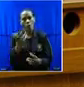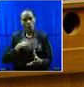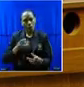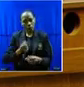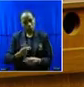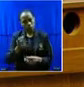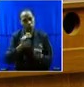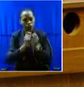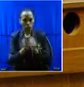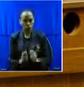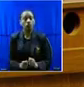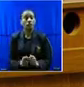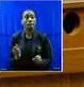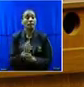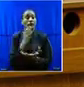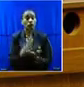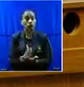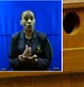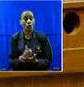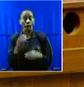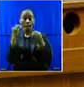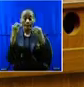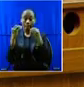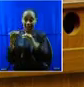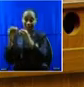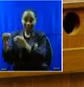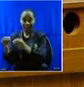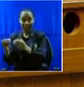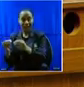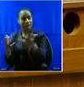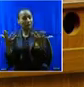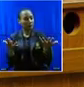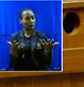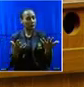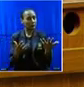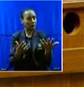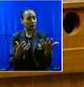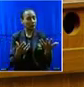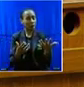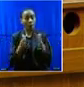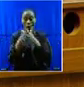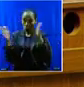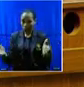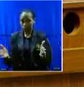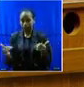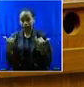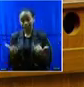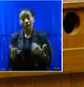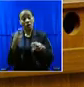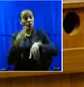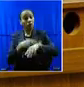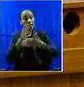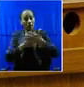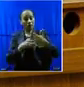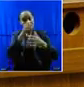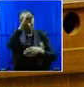to reduce the cost of doing business and lower barriers to entry. The current timeframes for